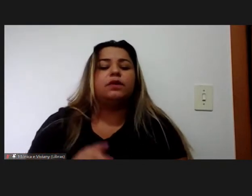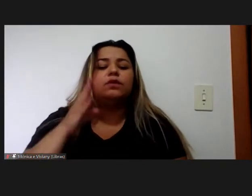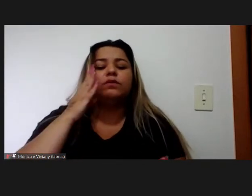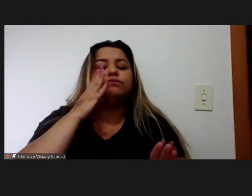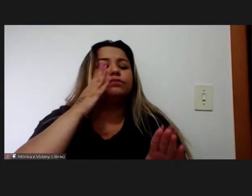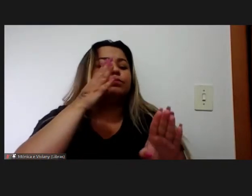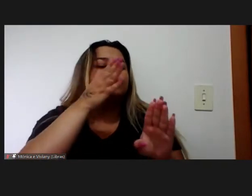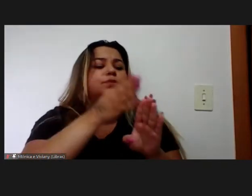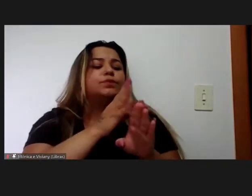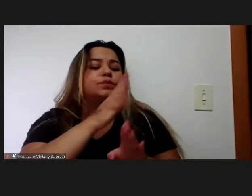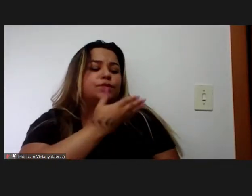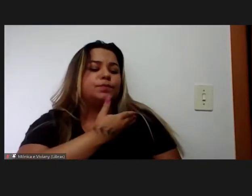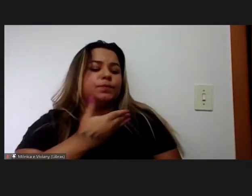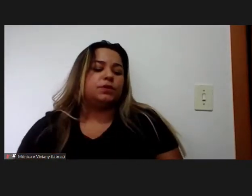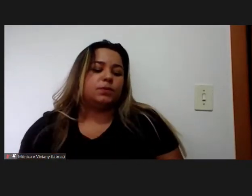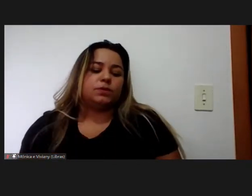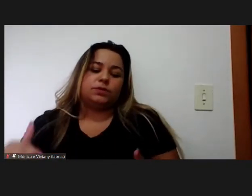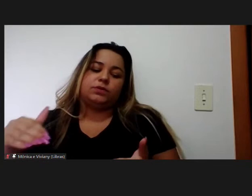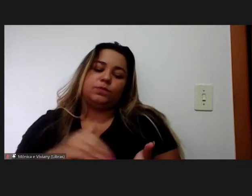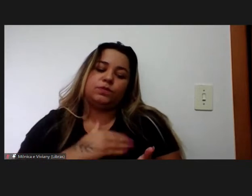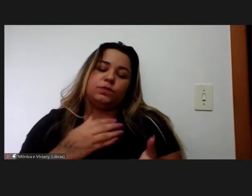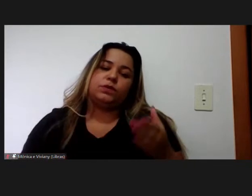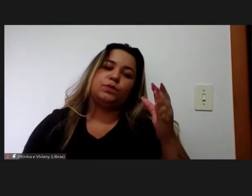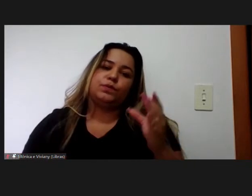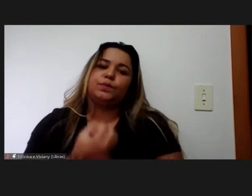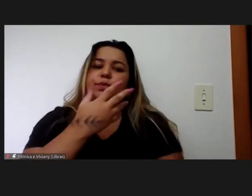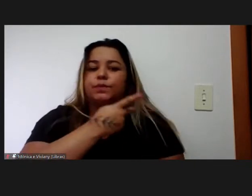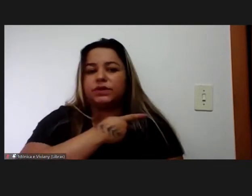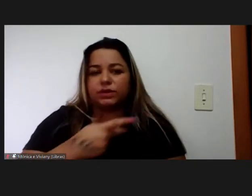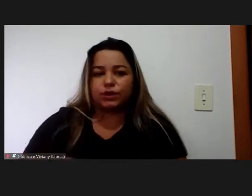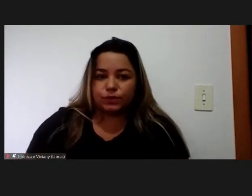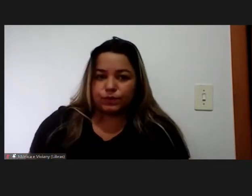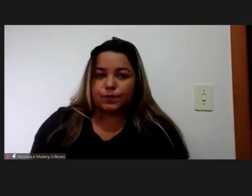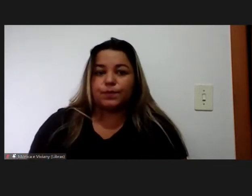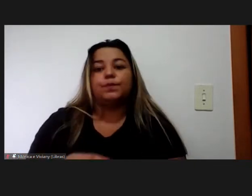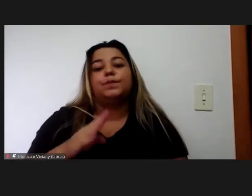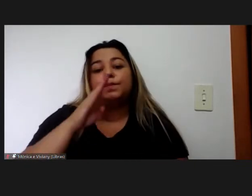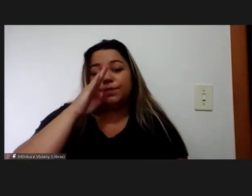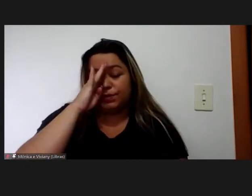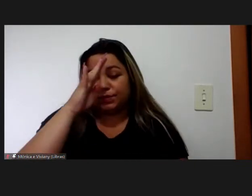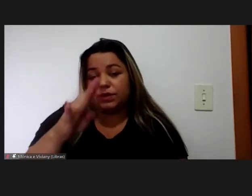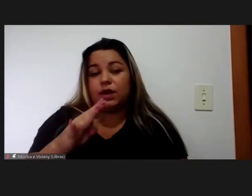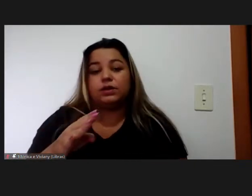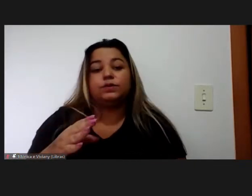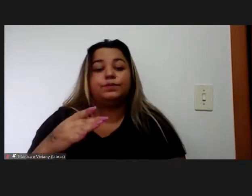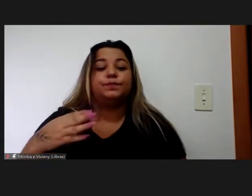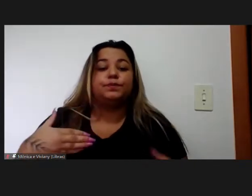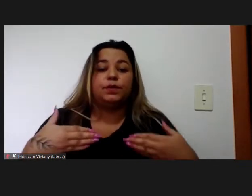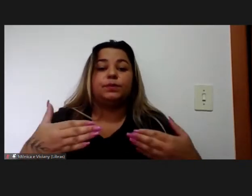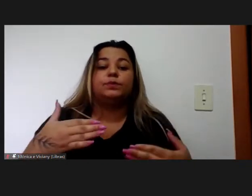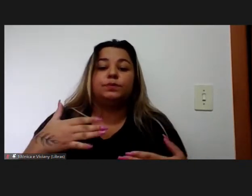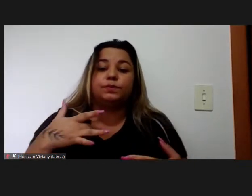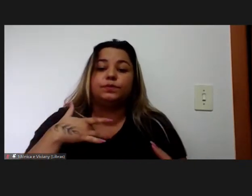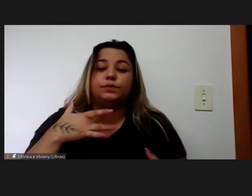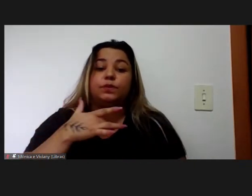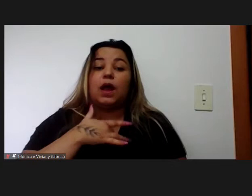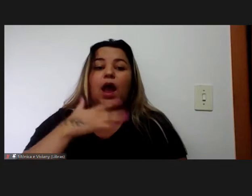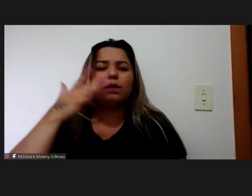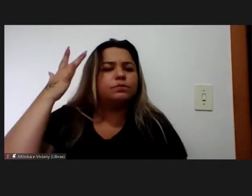primary attention is a focus of our government. The secretariat created by our president, the Ministry of Health, and the